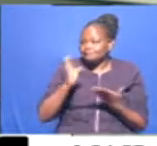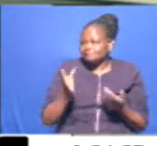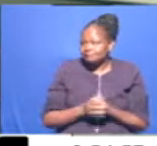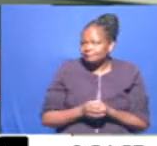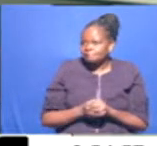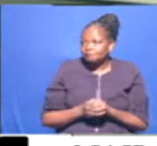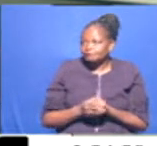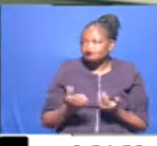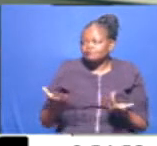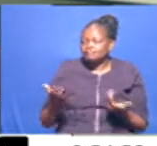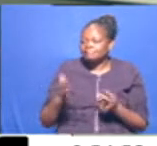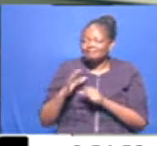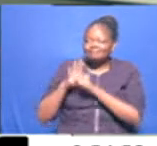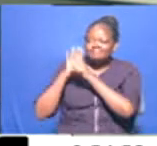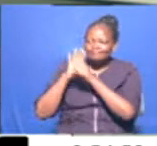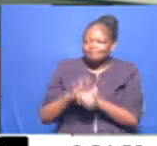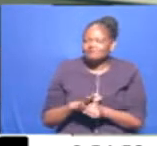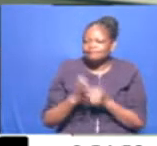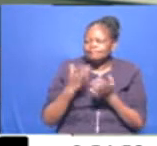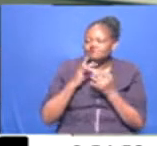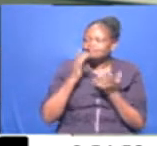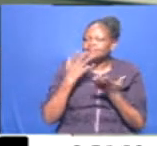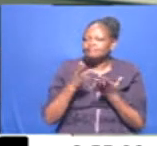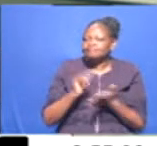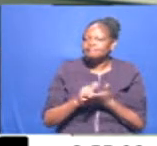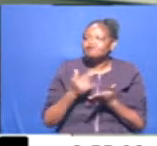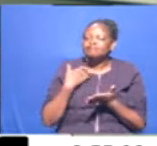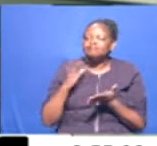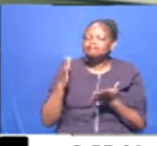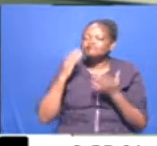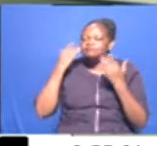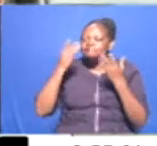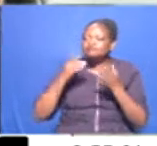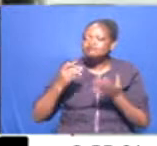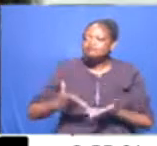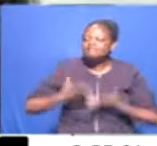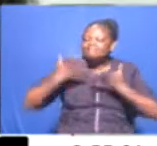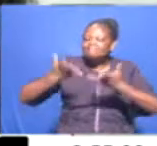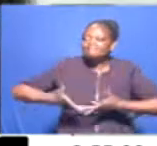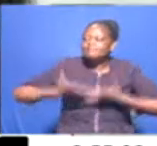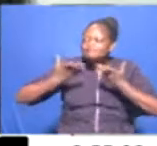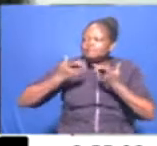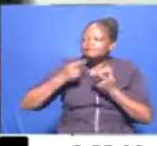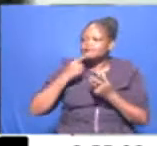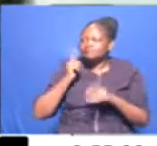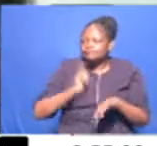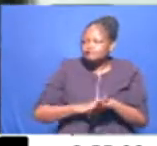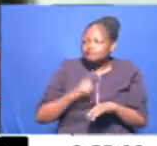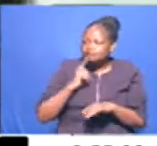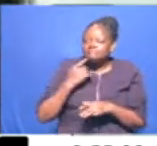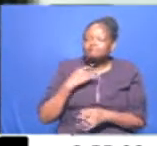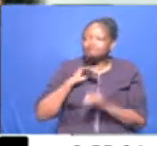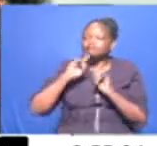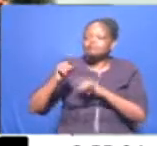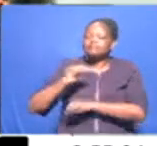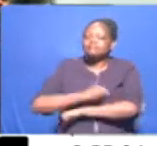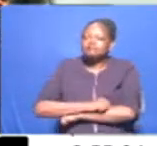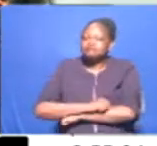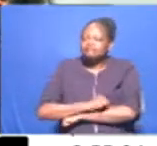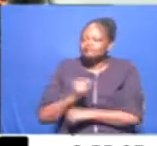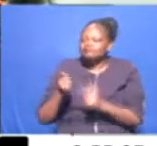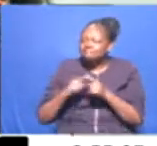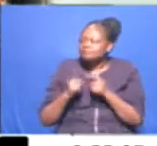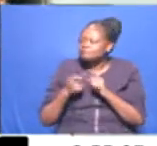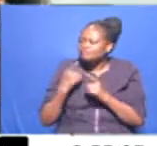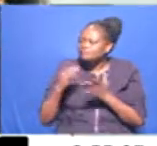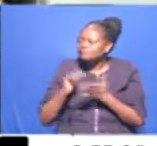through bullying. Probably there are things they don't like and they don't know how to express them. So when they say, I don't want to go to that school, what's the first thing